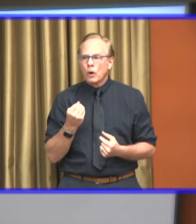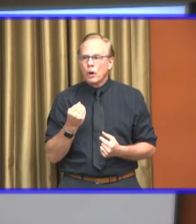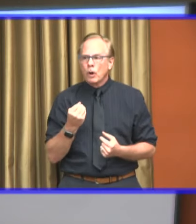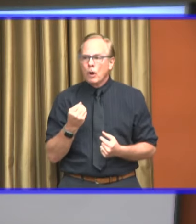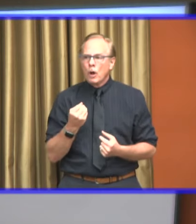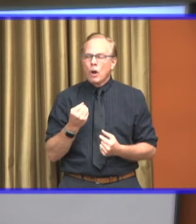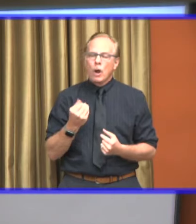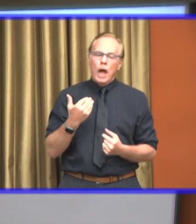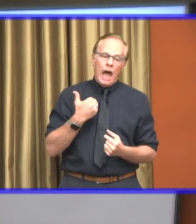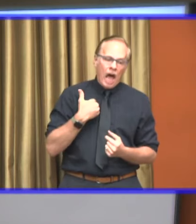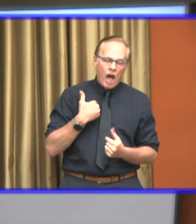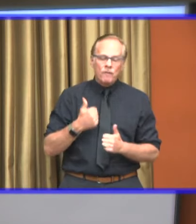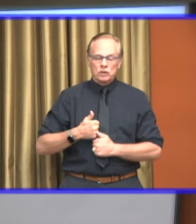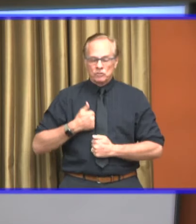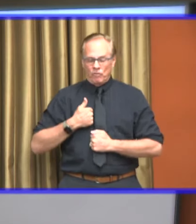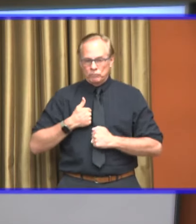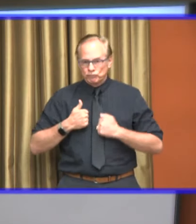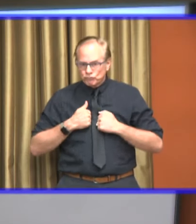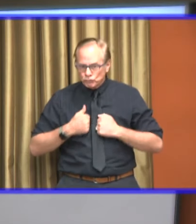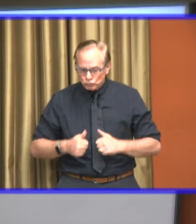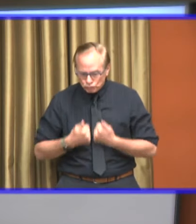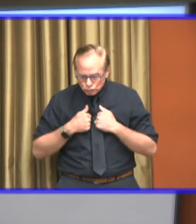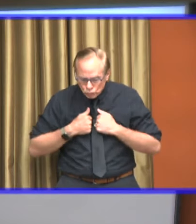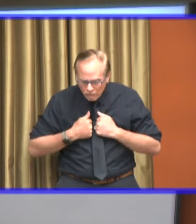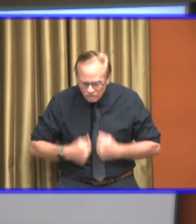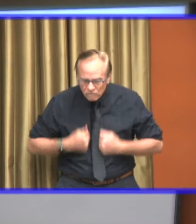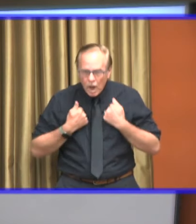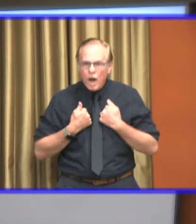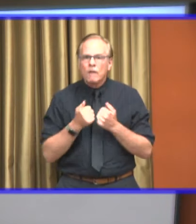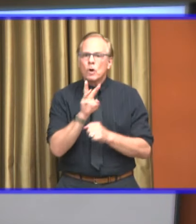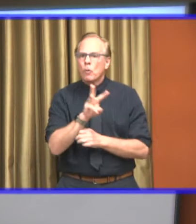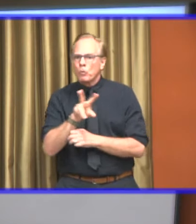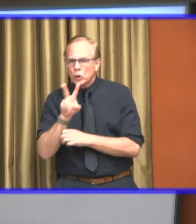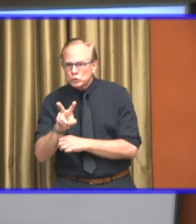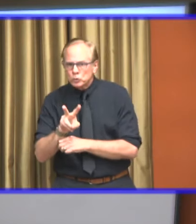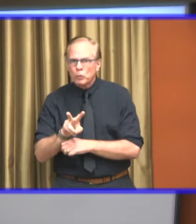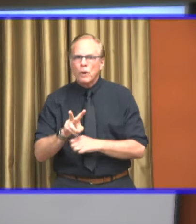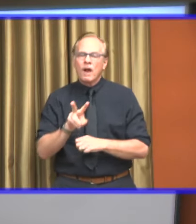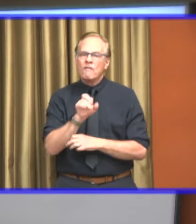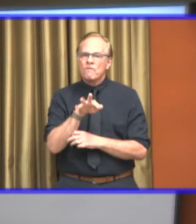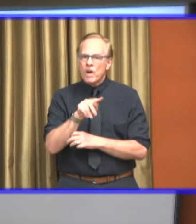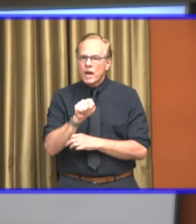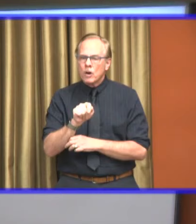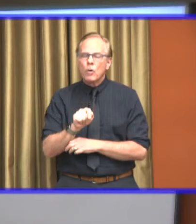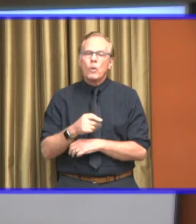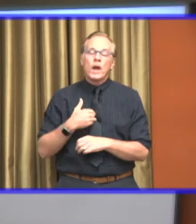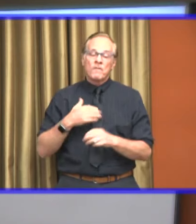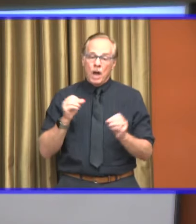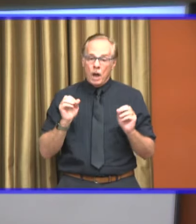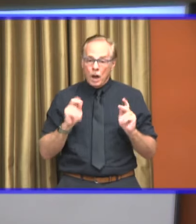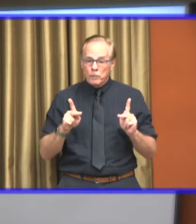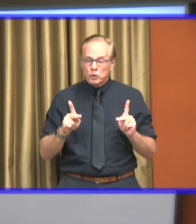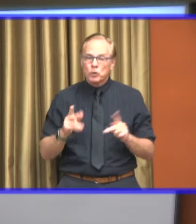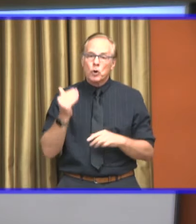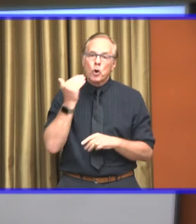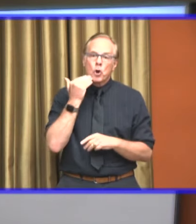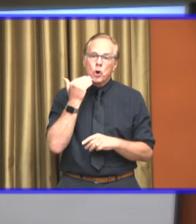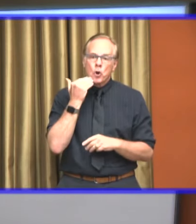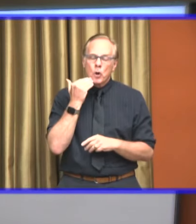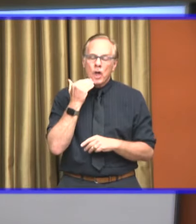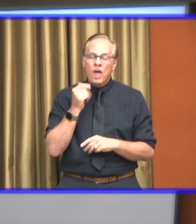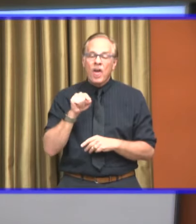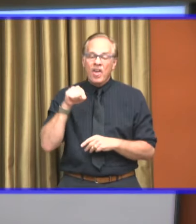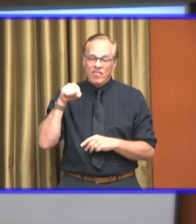surviving World War II veterans will have an opportunity to know that this